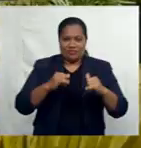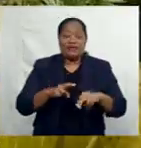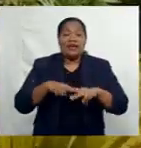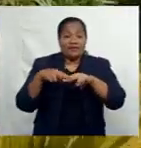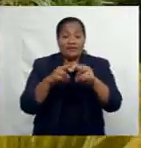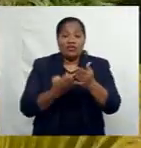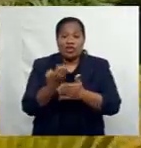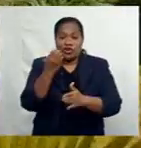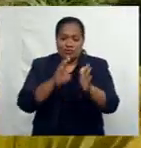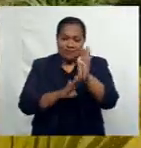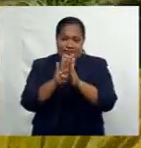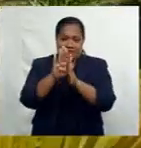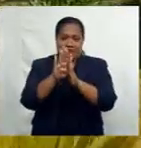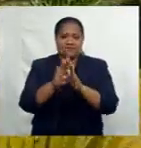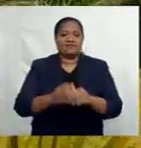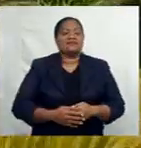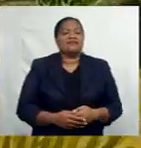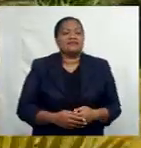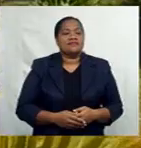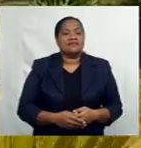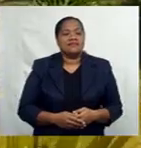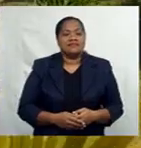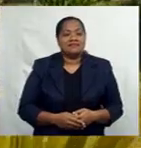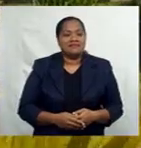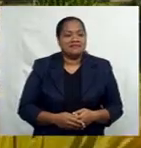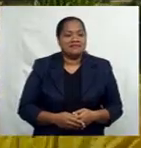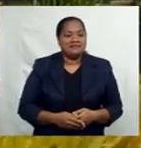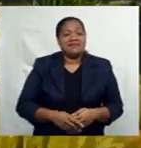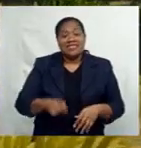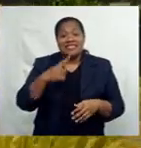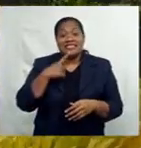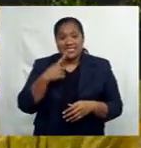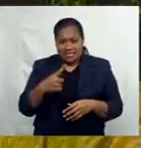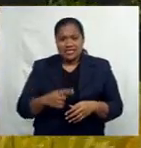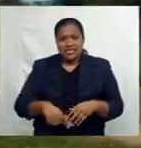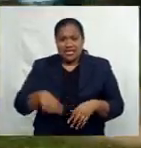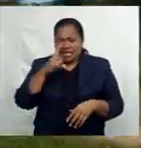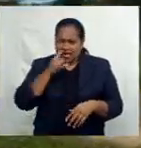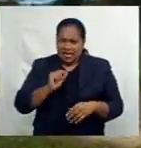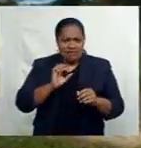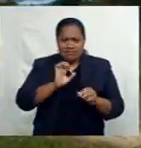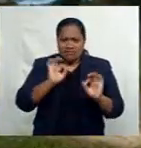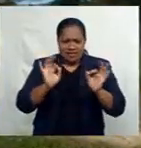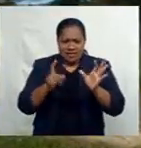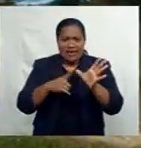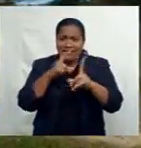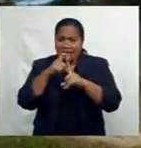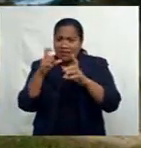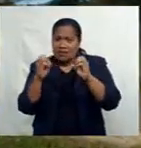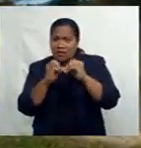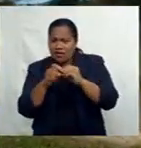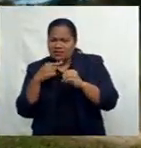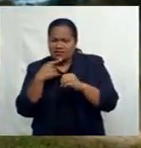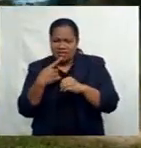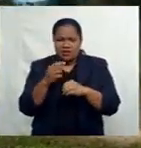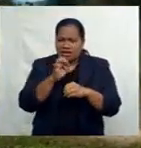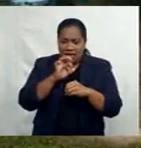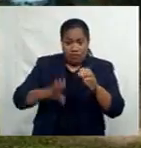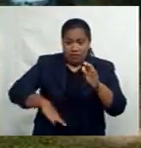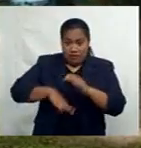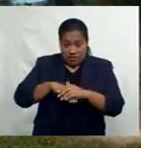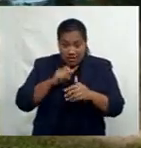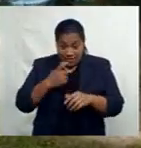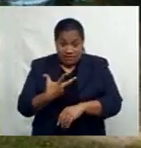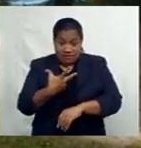reports. The ADB economist says there cannot be a full economic recovery without the resumption of tourism, even in